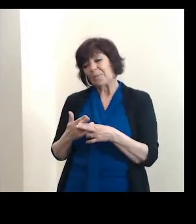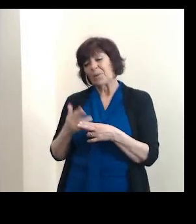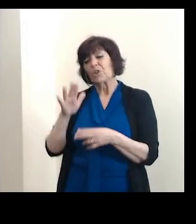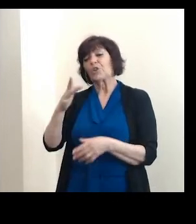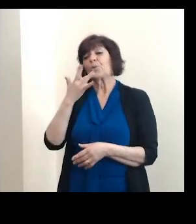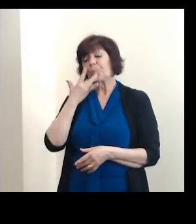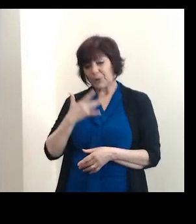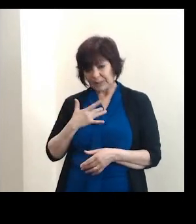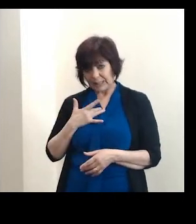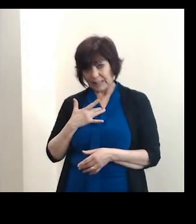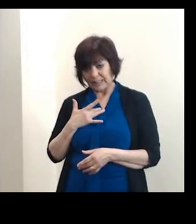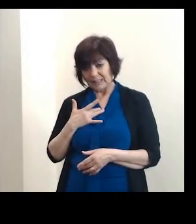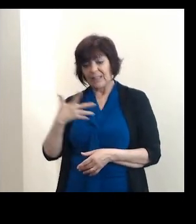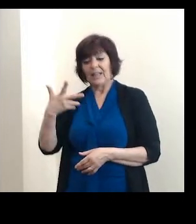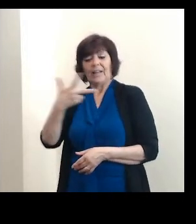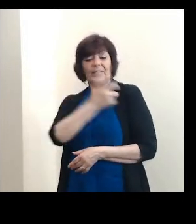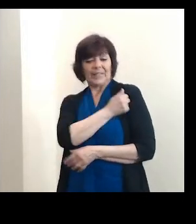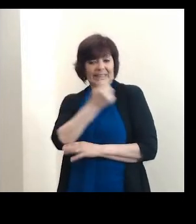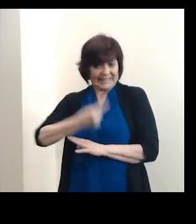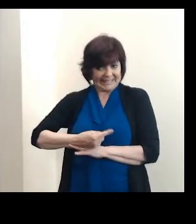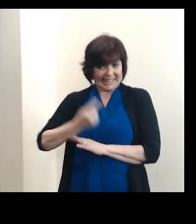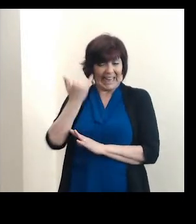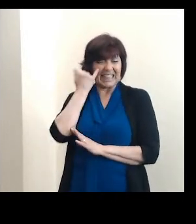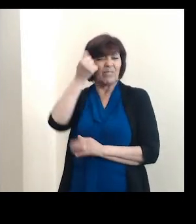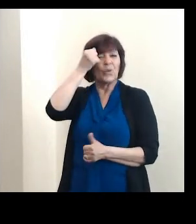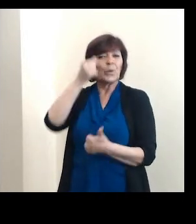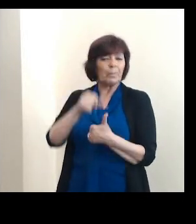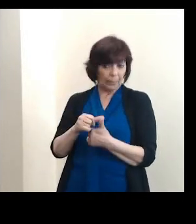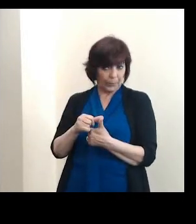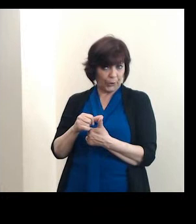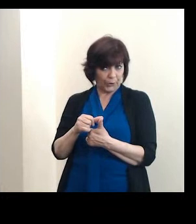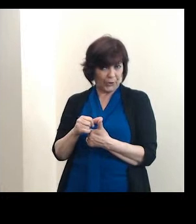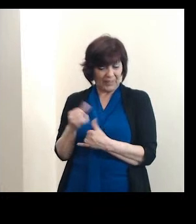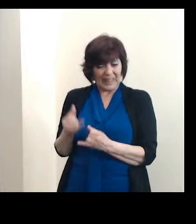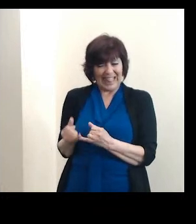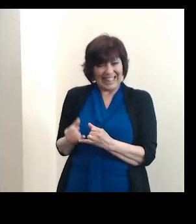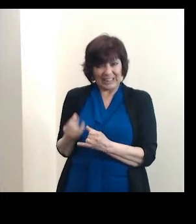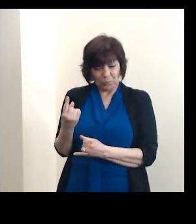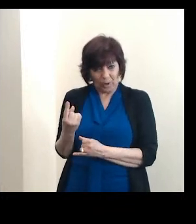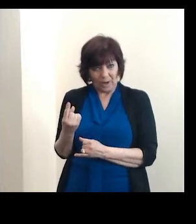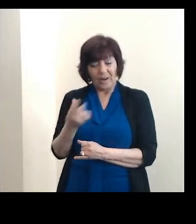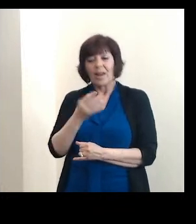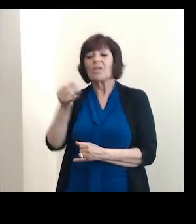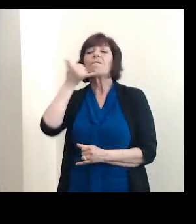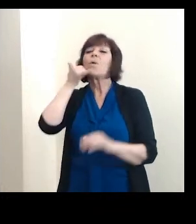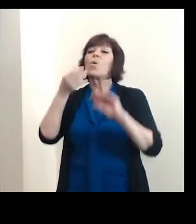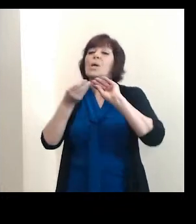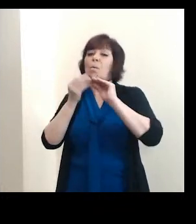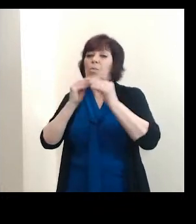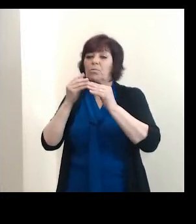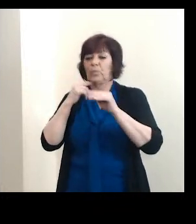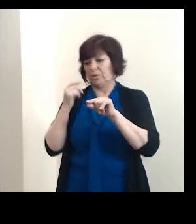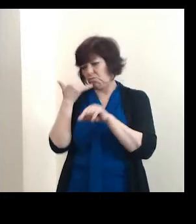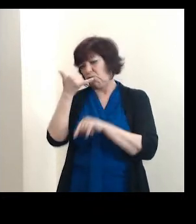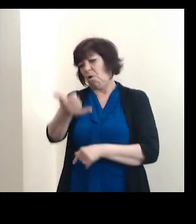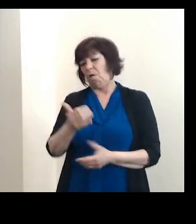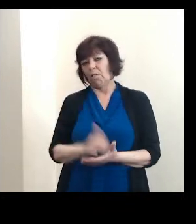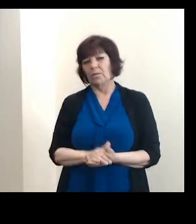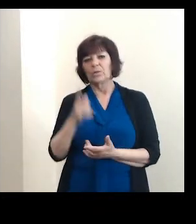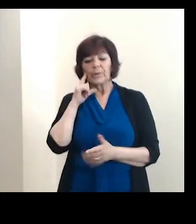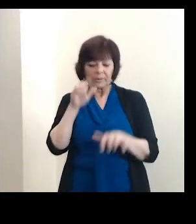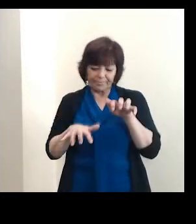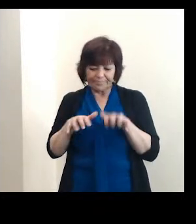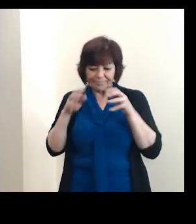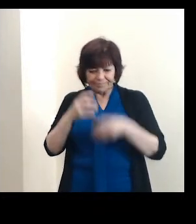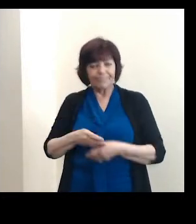of birth, your vaccination date, if you remember that, at least the last one, and your phone number where we can call you back. And so we can look up